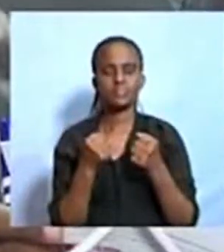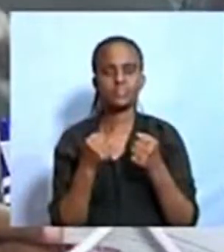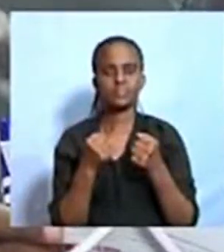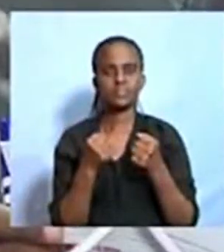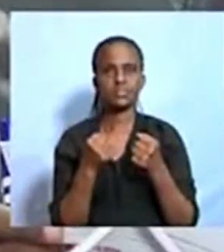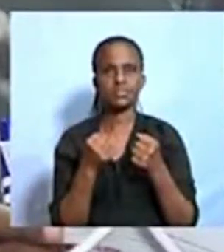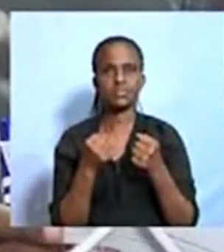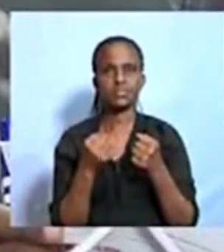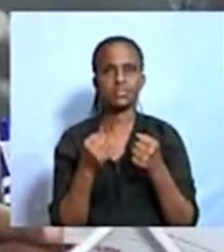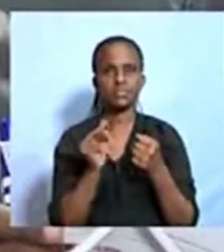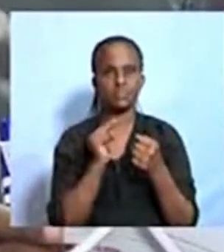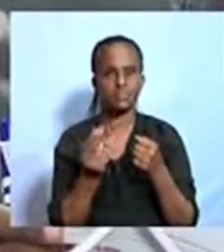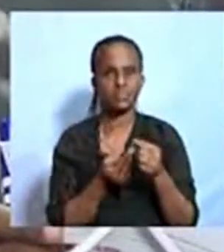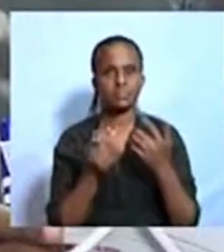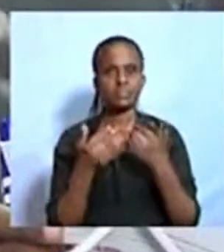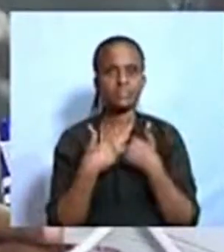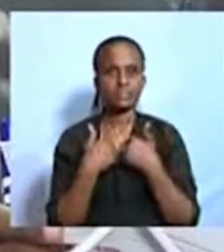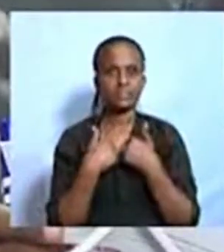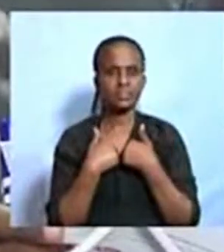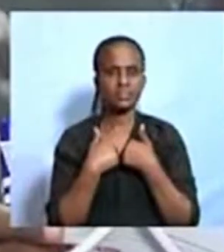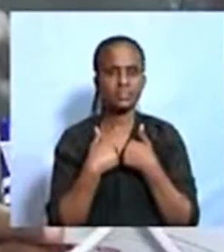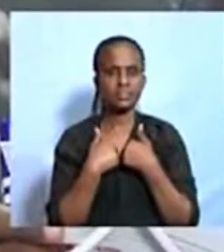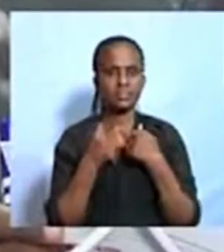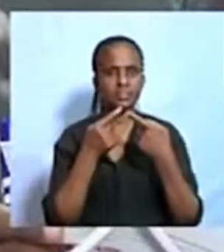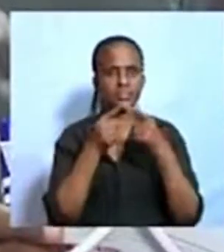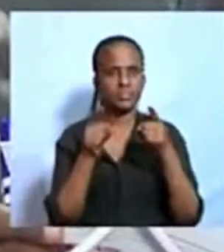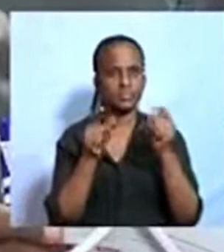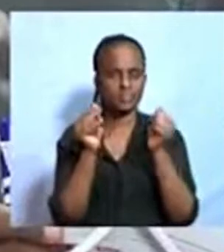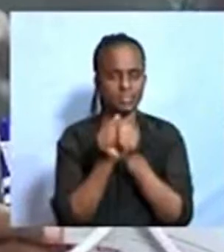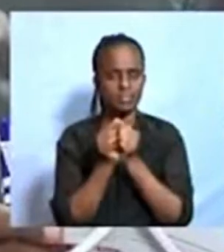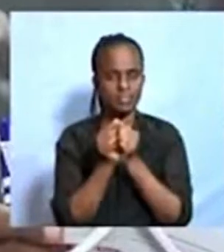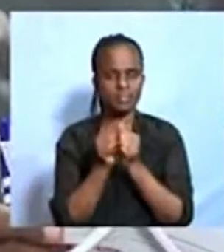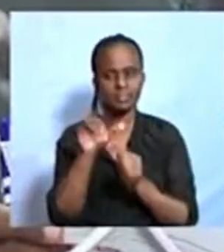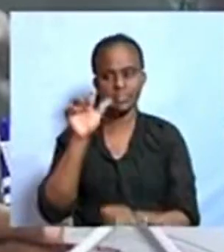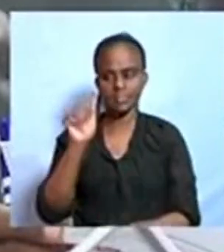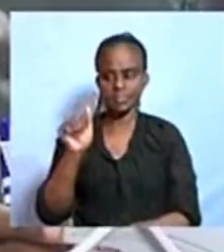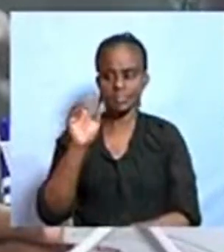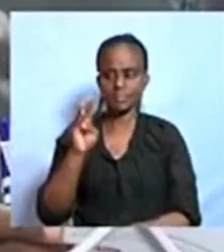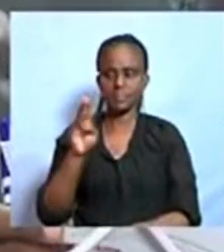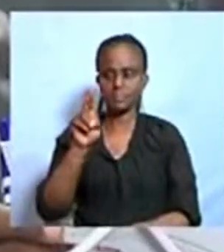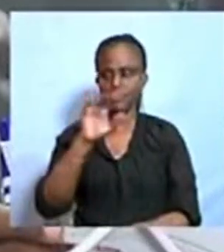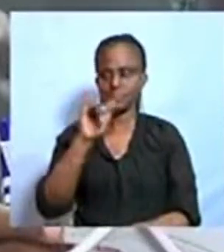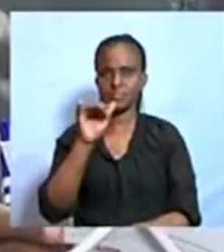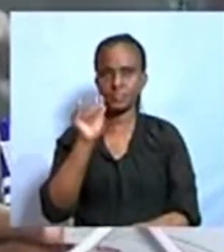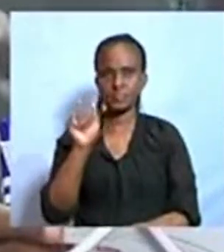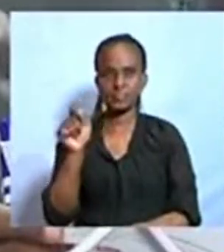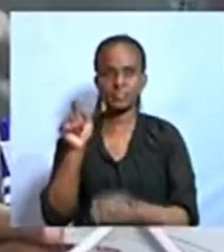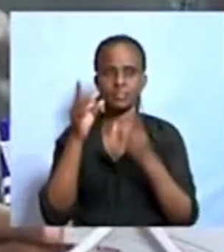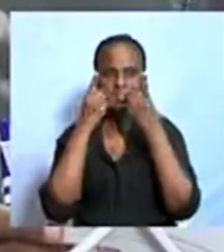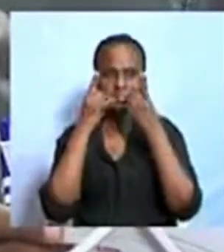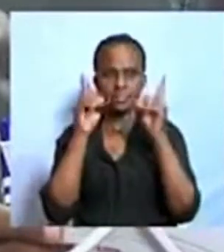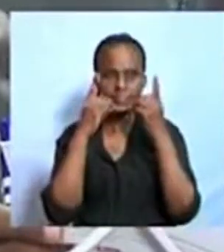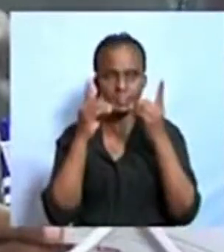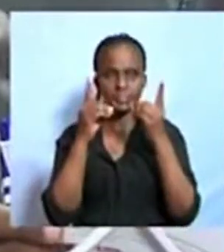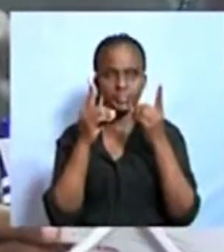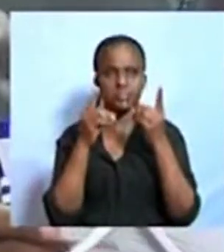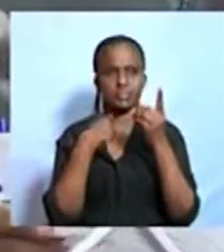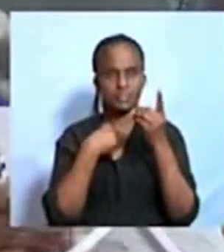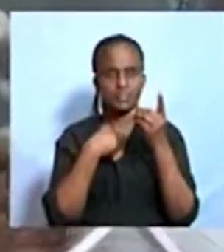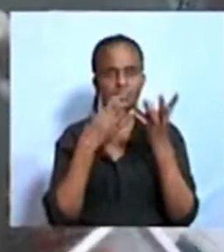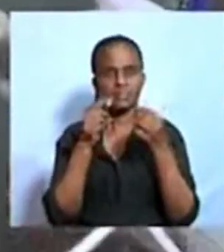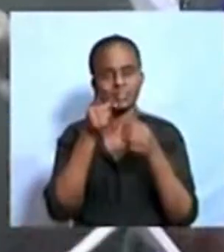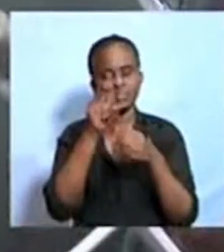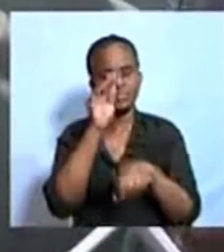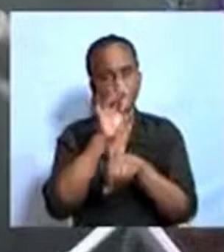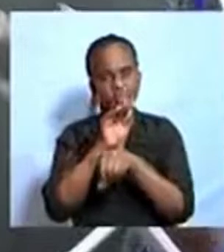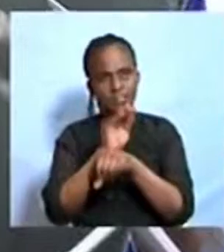we have this deficit in terms of reaching the Abuja Declaration. I wanted to comment on